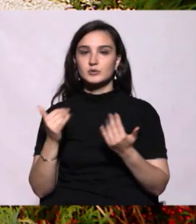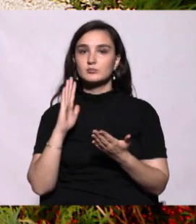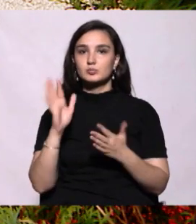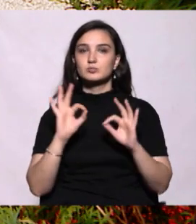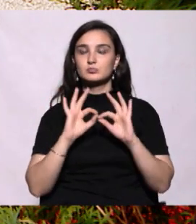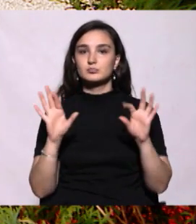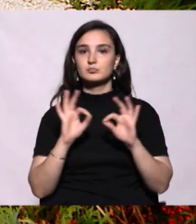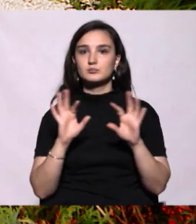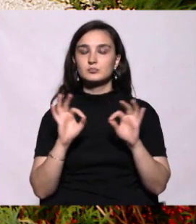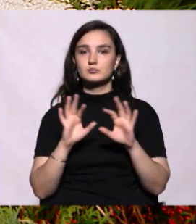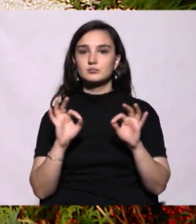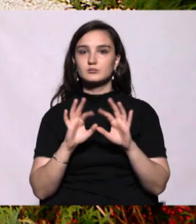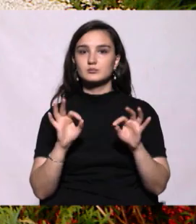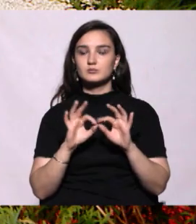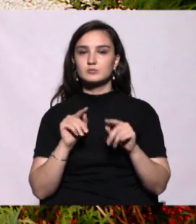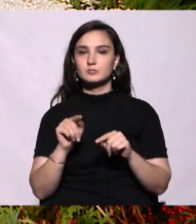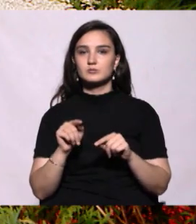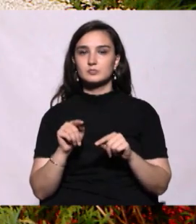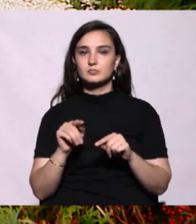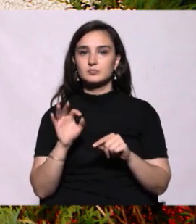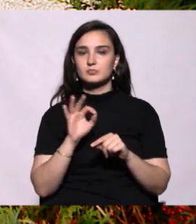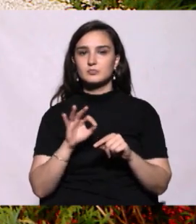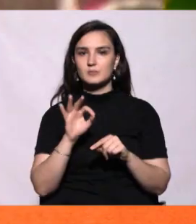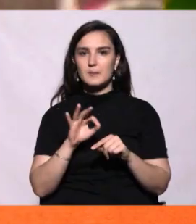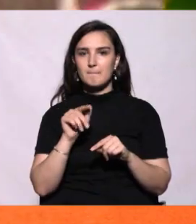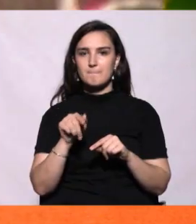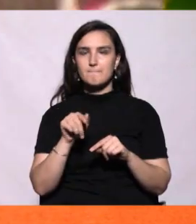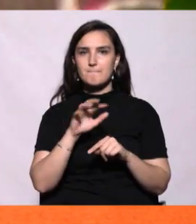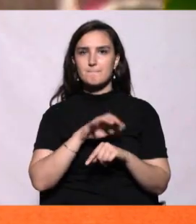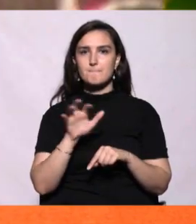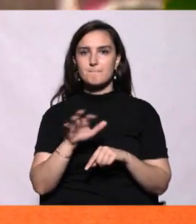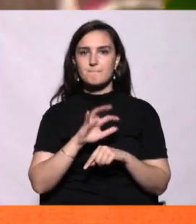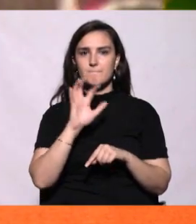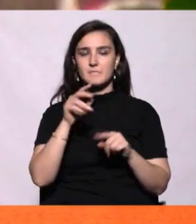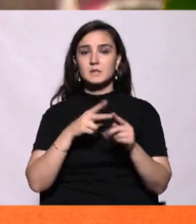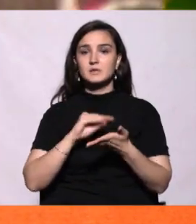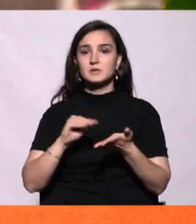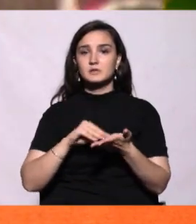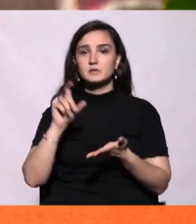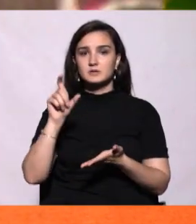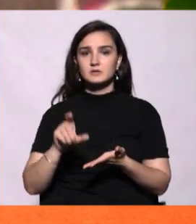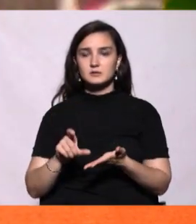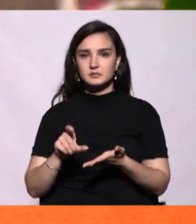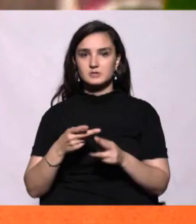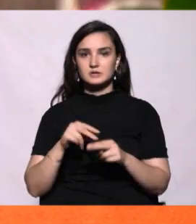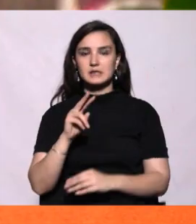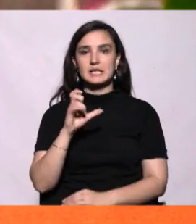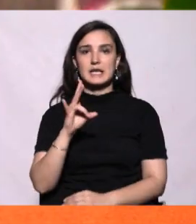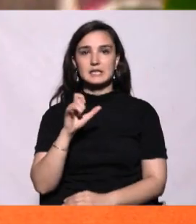about the Hounds of the Baskervilles. Okay, the author is Arthur Conan